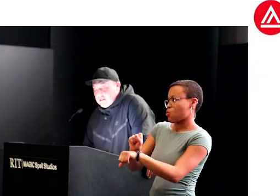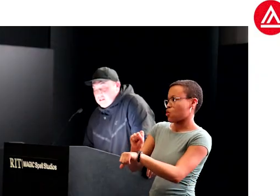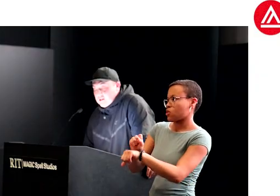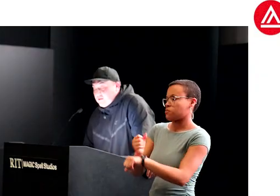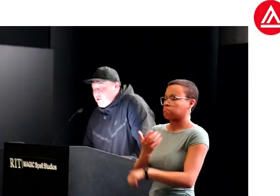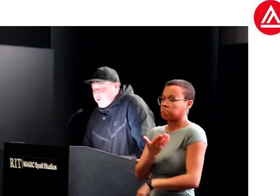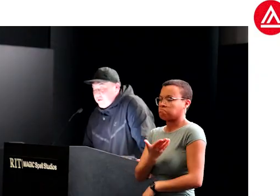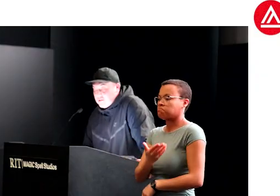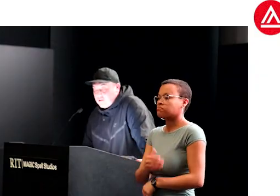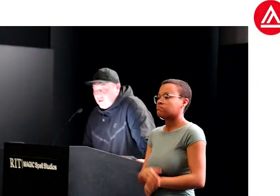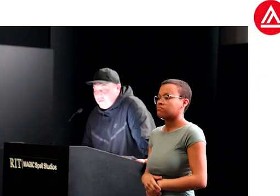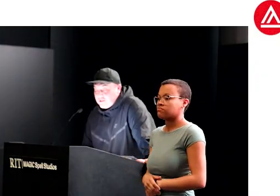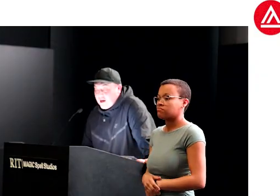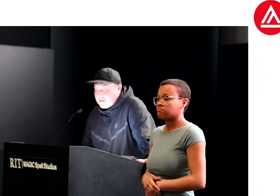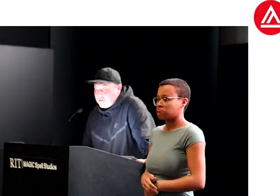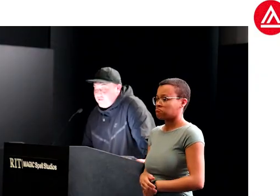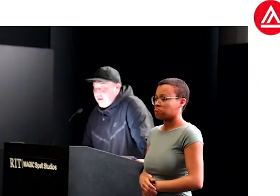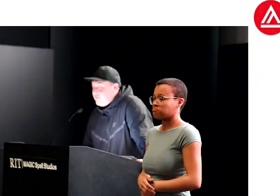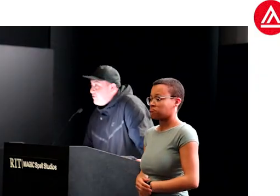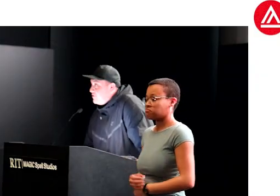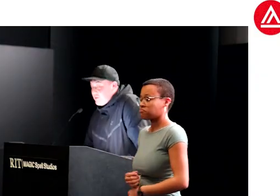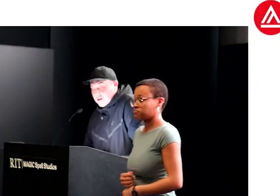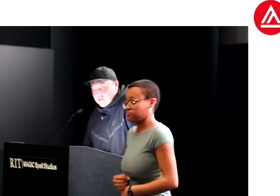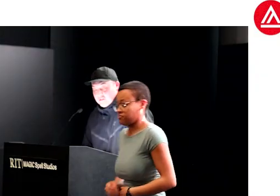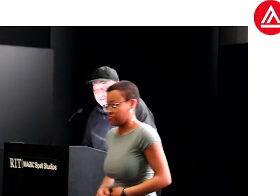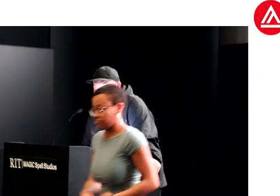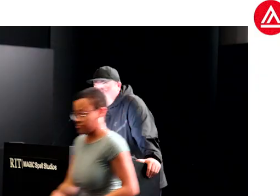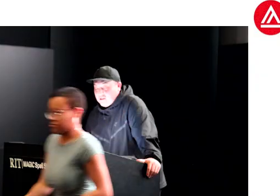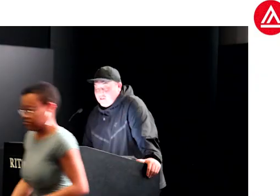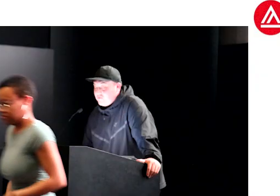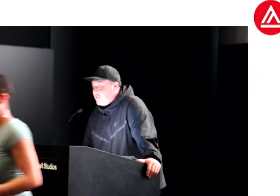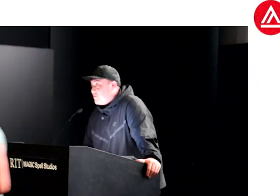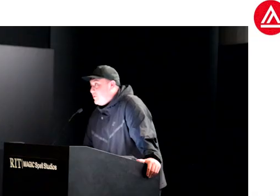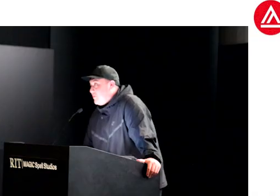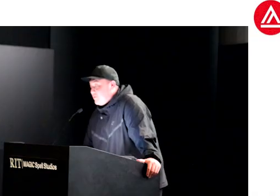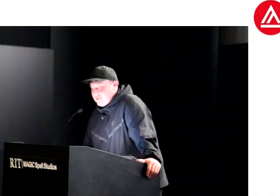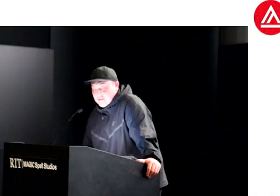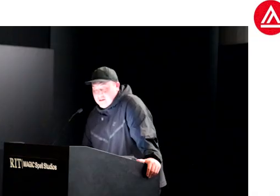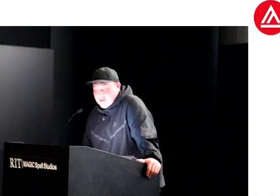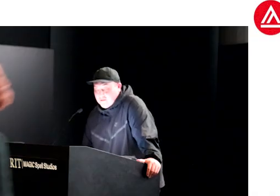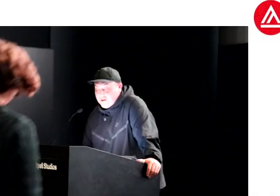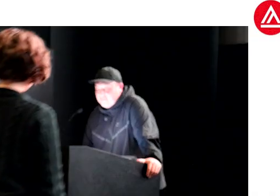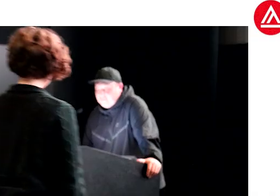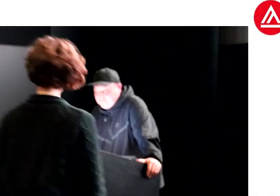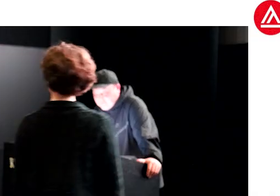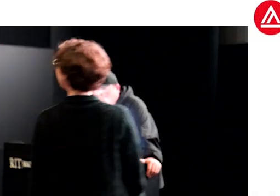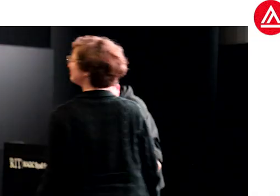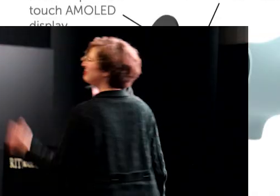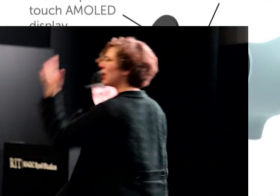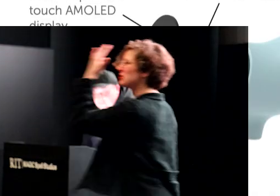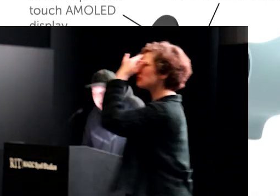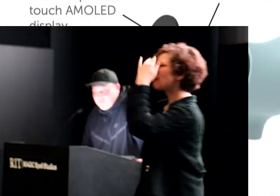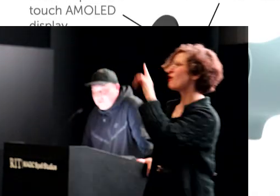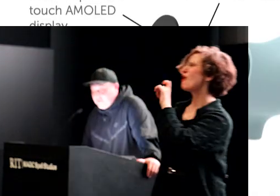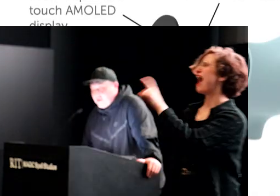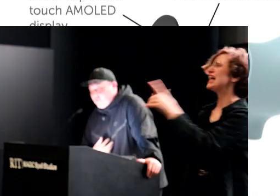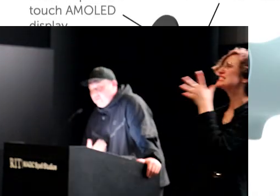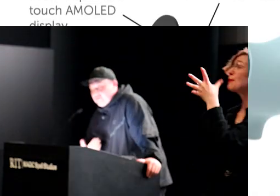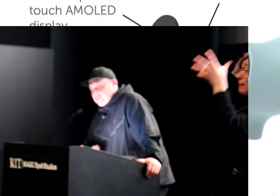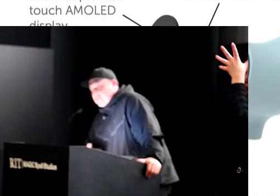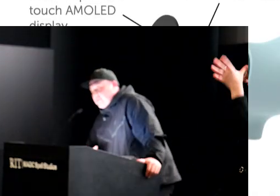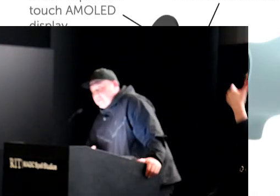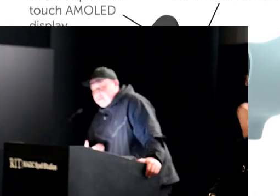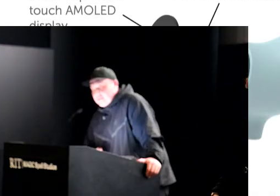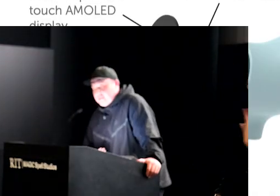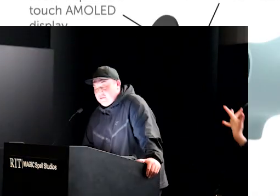And you know how parents are always asked if they have a favorite child, and they're like, of course we don't, right? I'm one